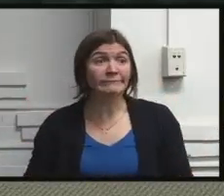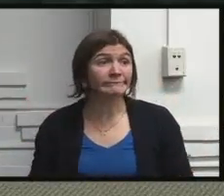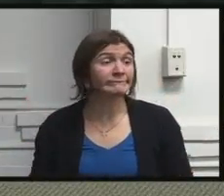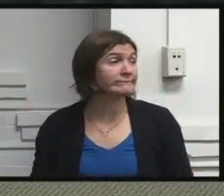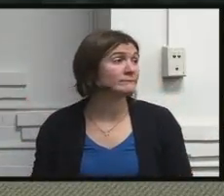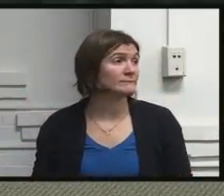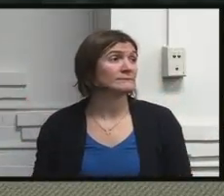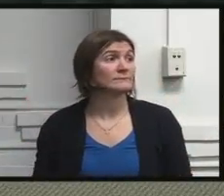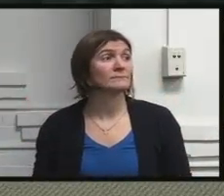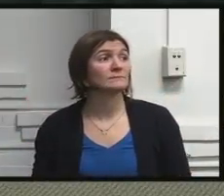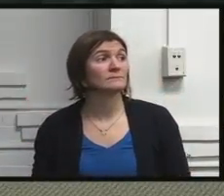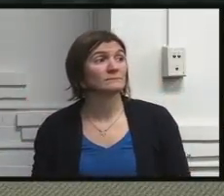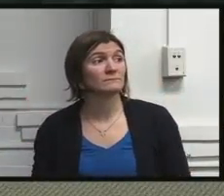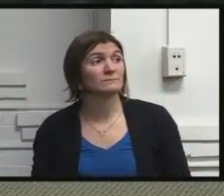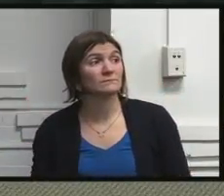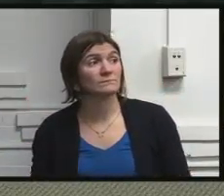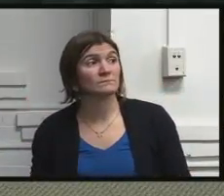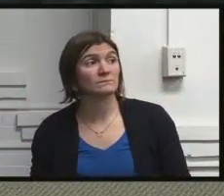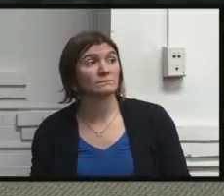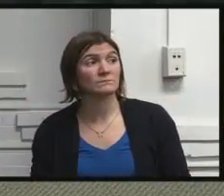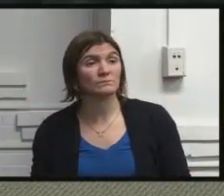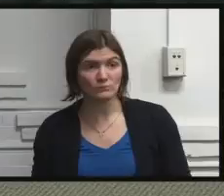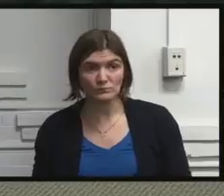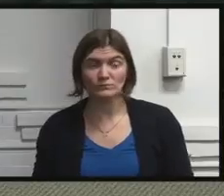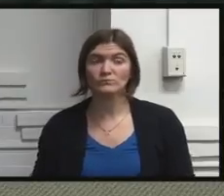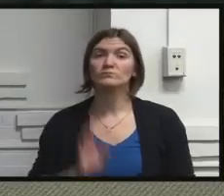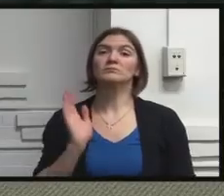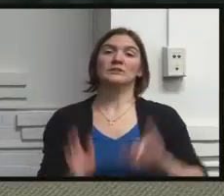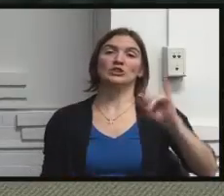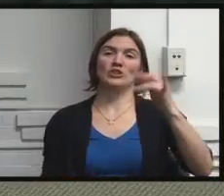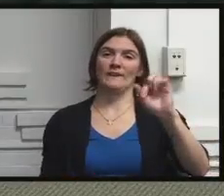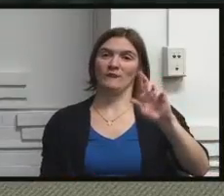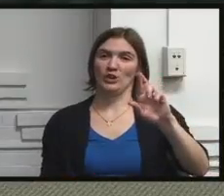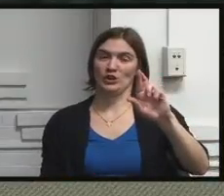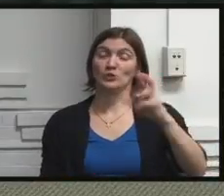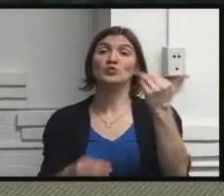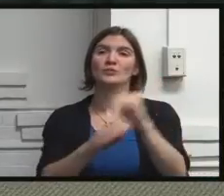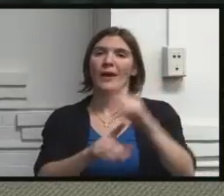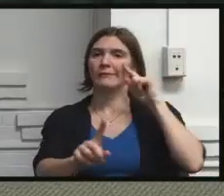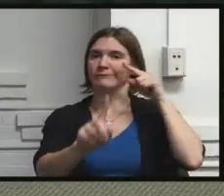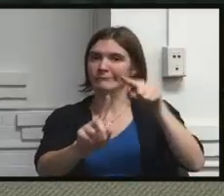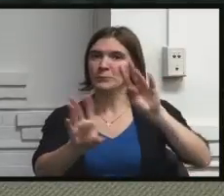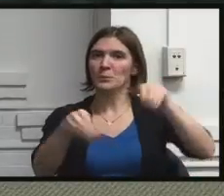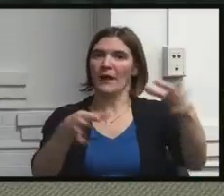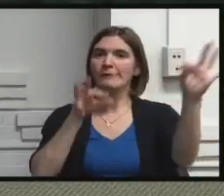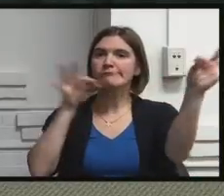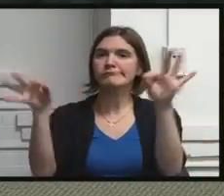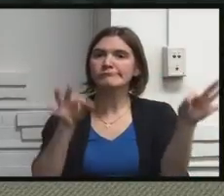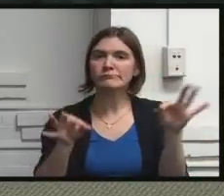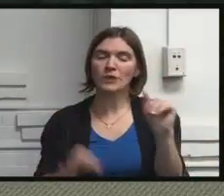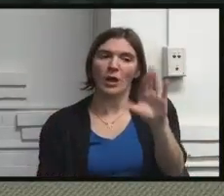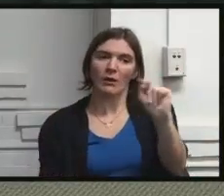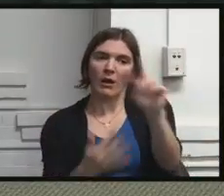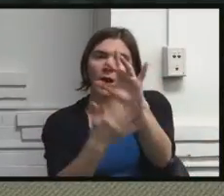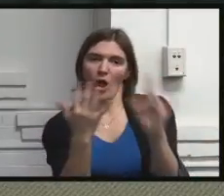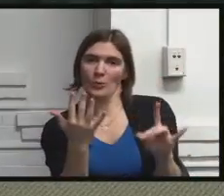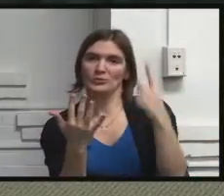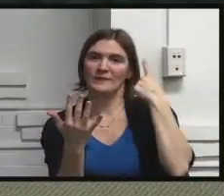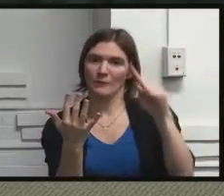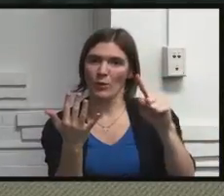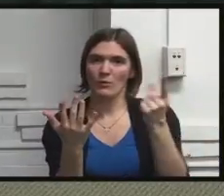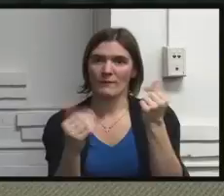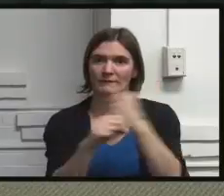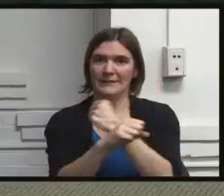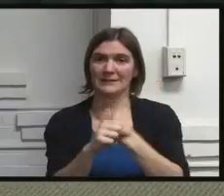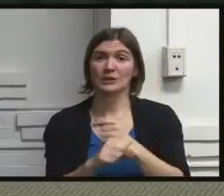want me to. Yeah, move you. Oh. Okay, so like I said before, tonight we're really here to provide what we call an alternatives presentation. This